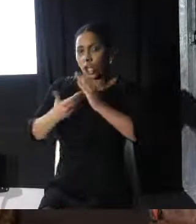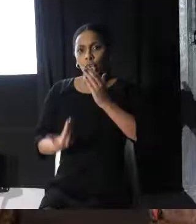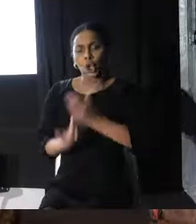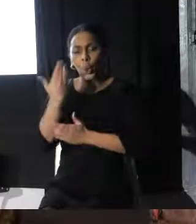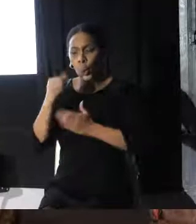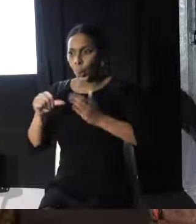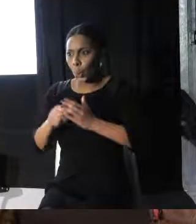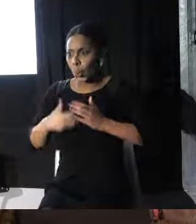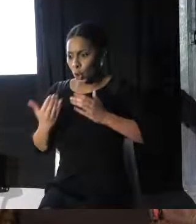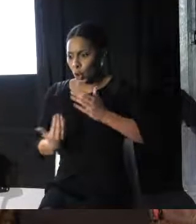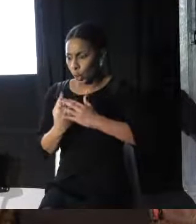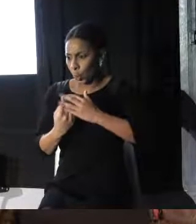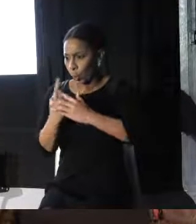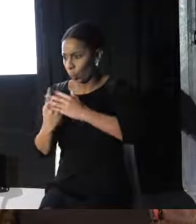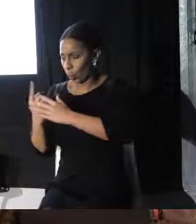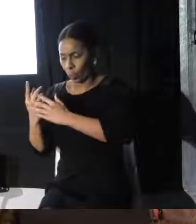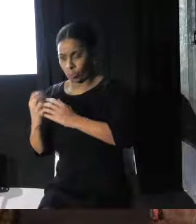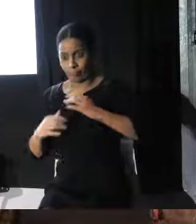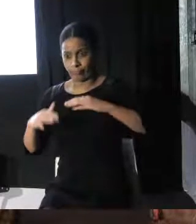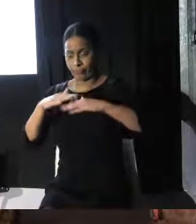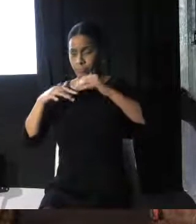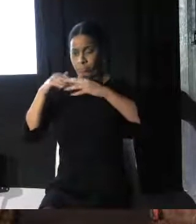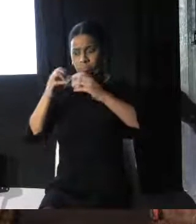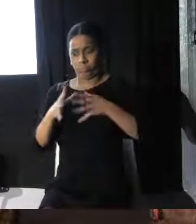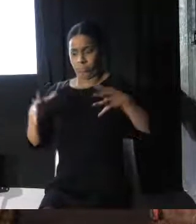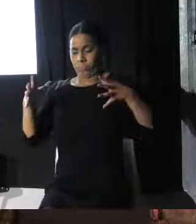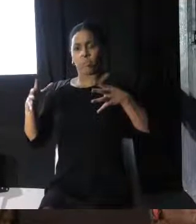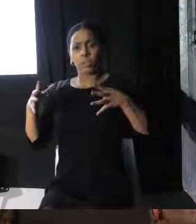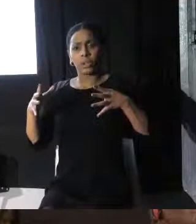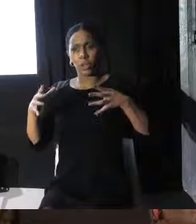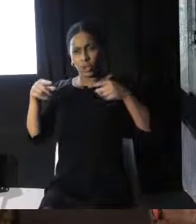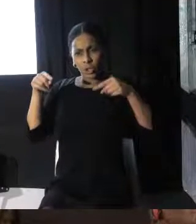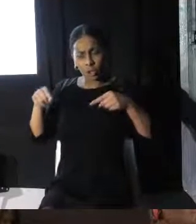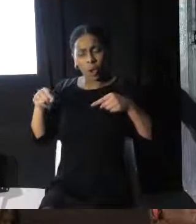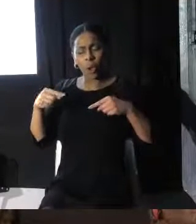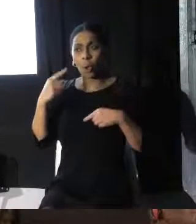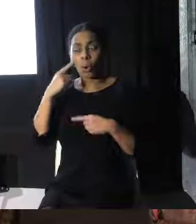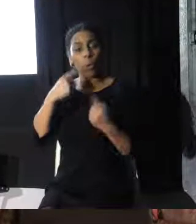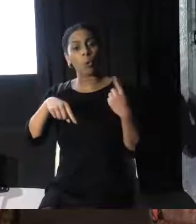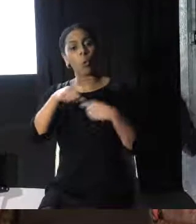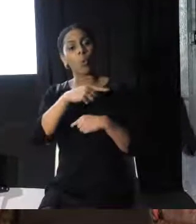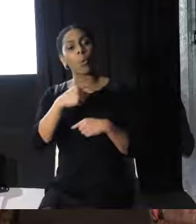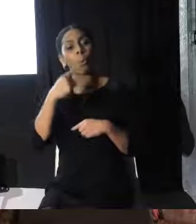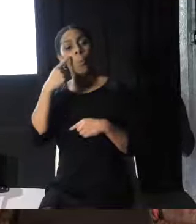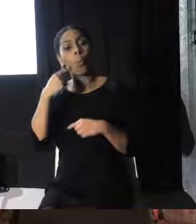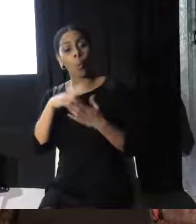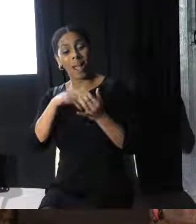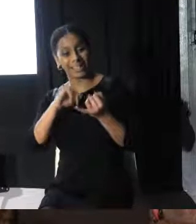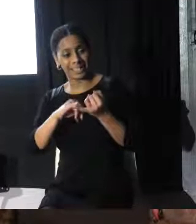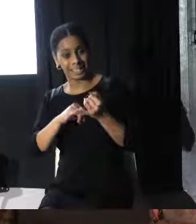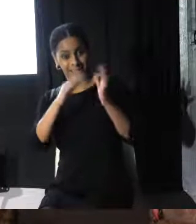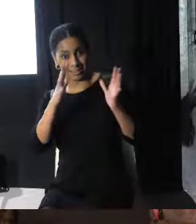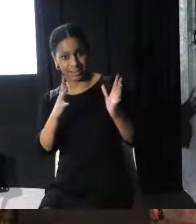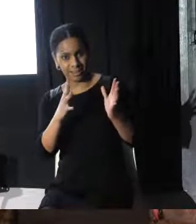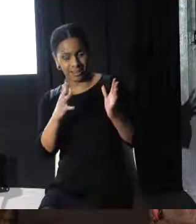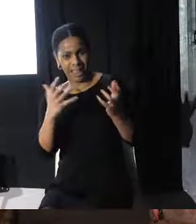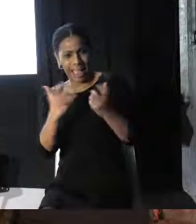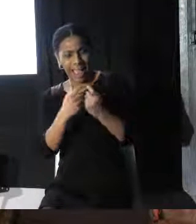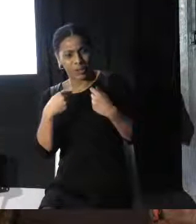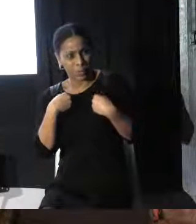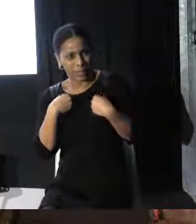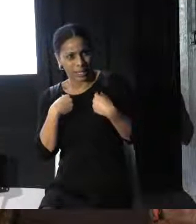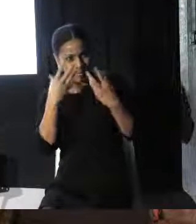How, at that point, then, are we able to demythologize whiteness? How can we physically deconstruct that image of Rhodes